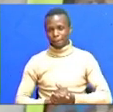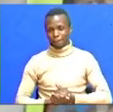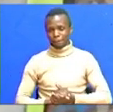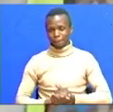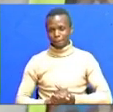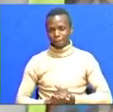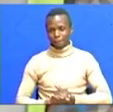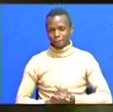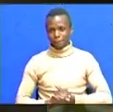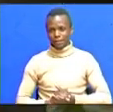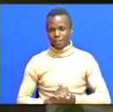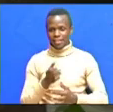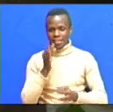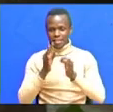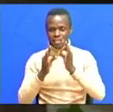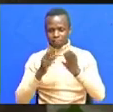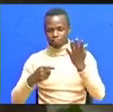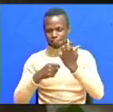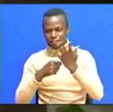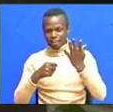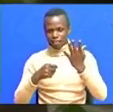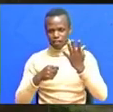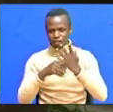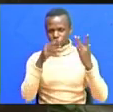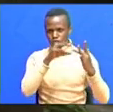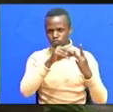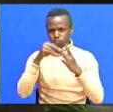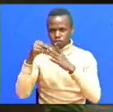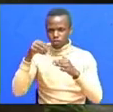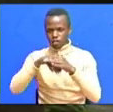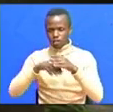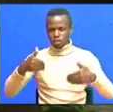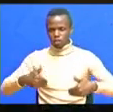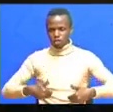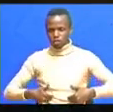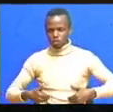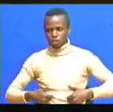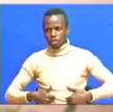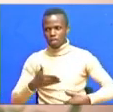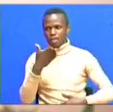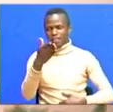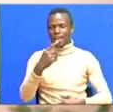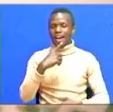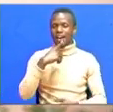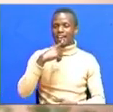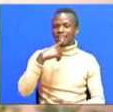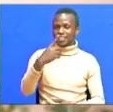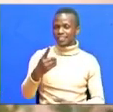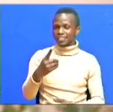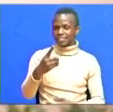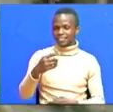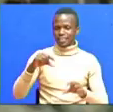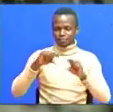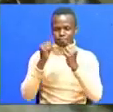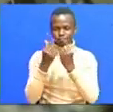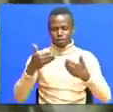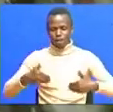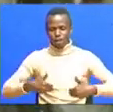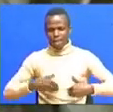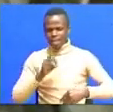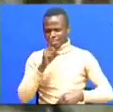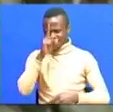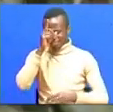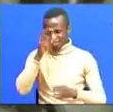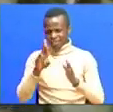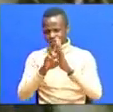communautés. IFAD's technical specialist on youth, Rahul Antao, says the agribusiness hub played a vital role